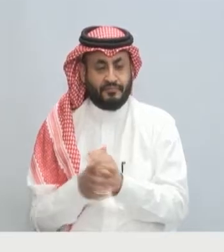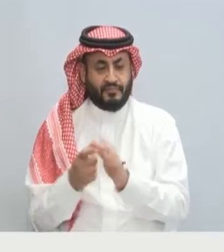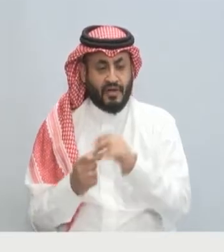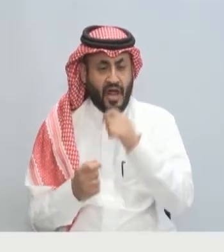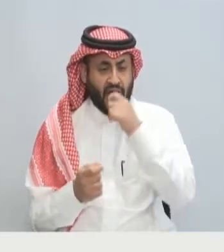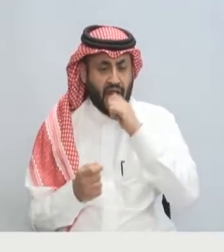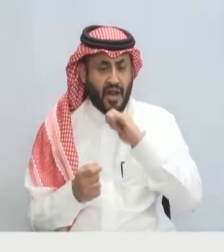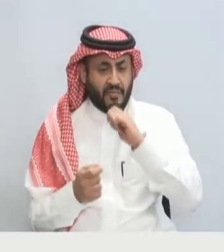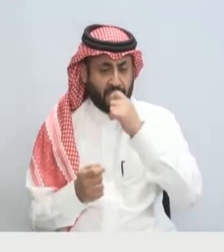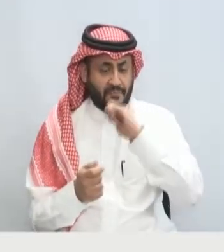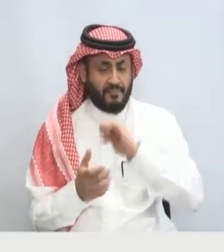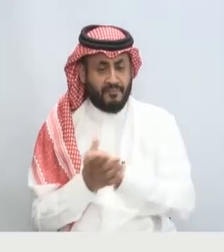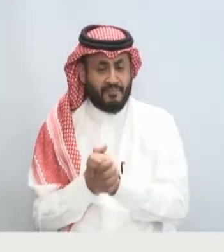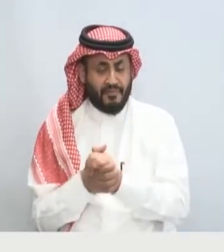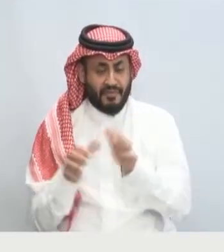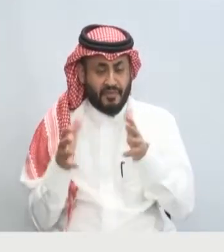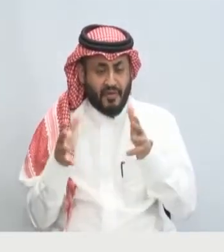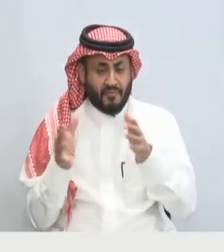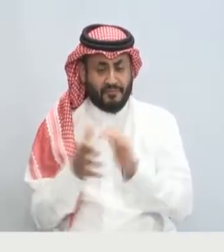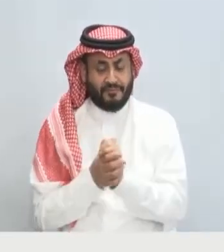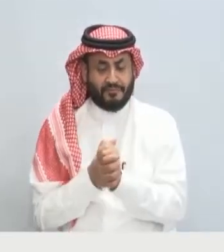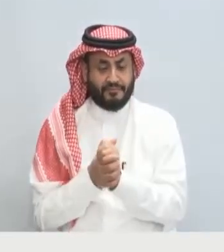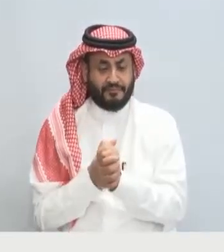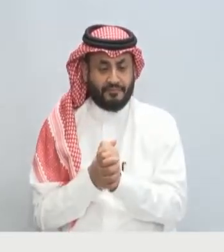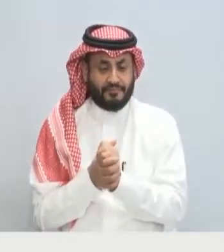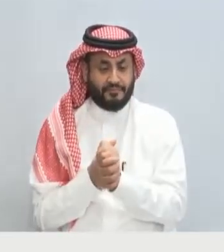Ice cream is cold.